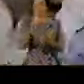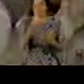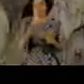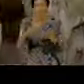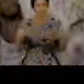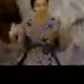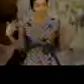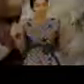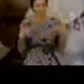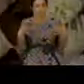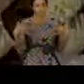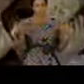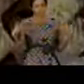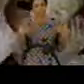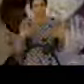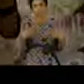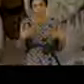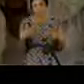afraid.